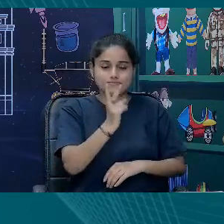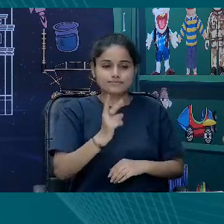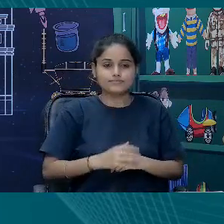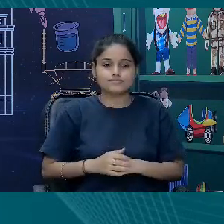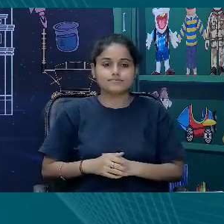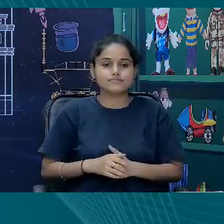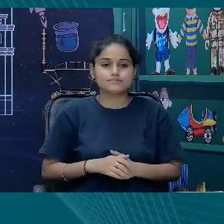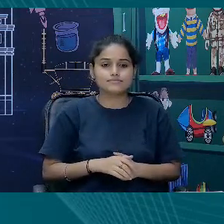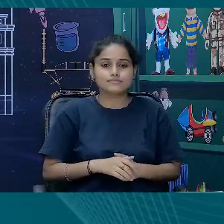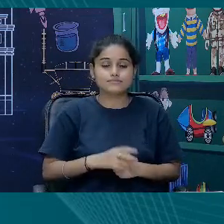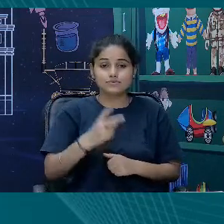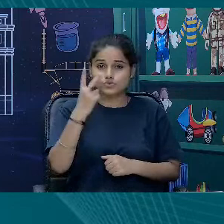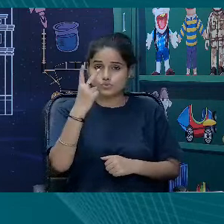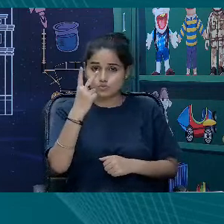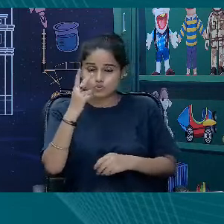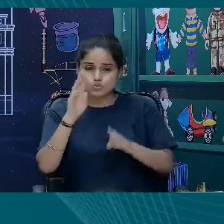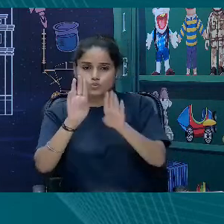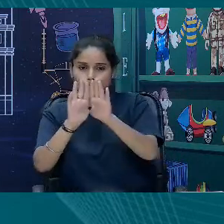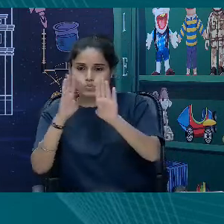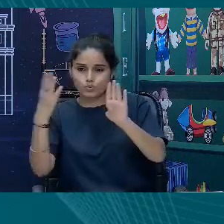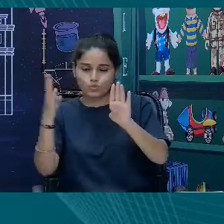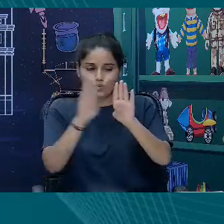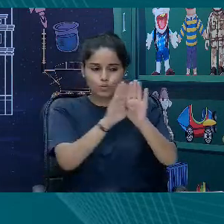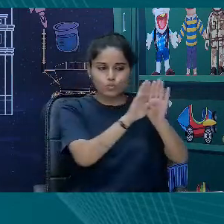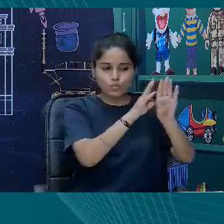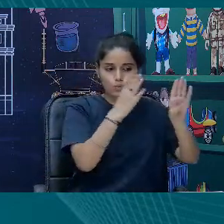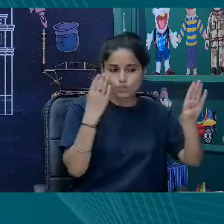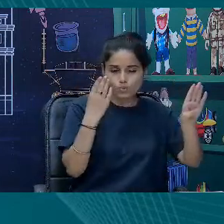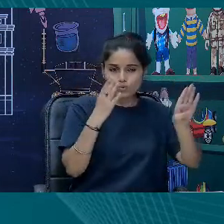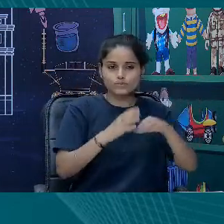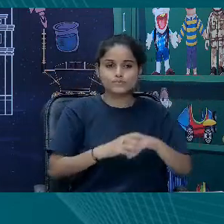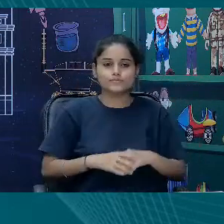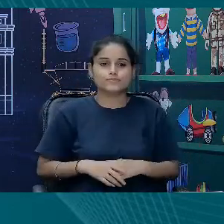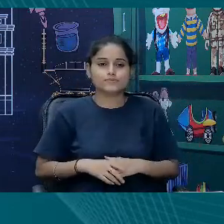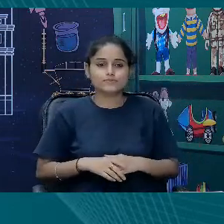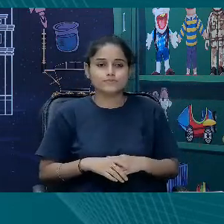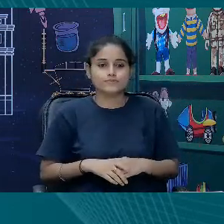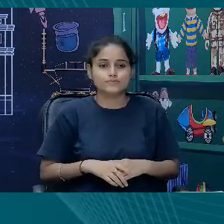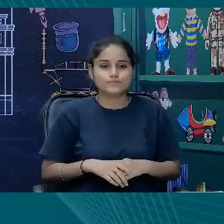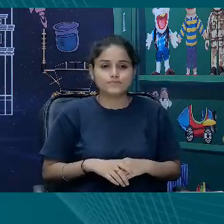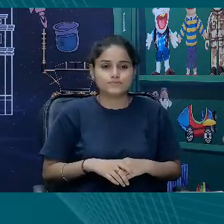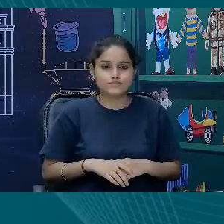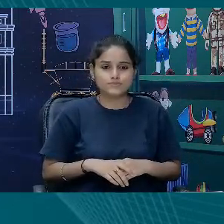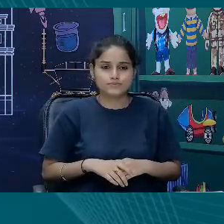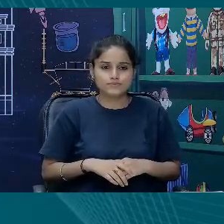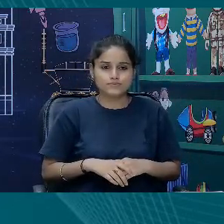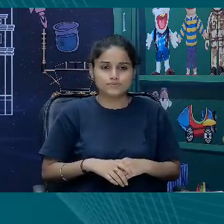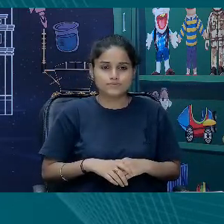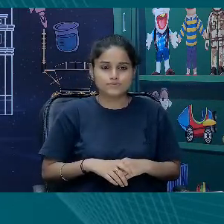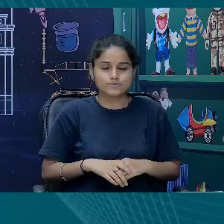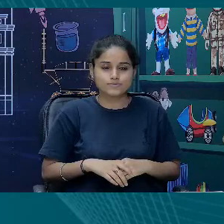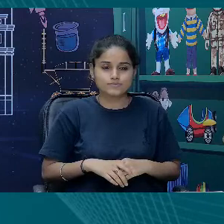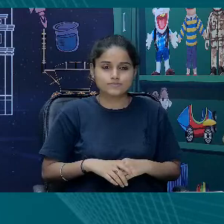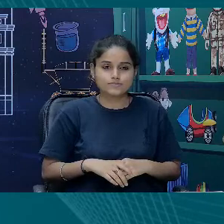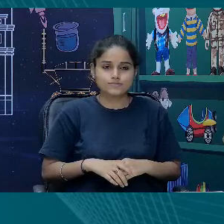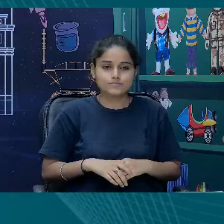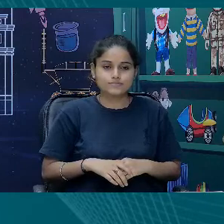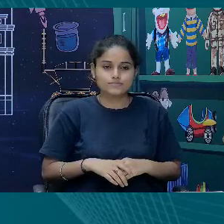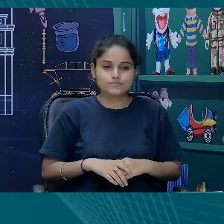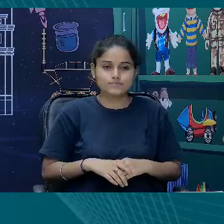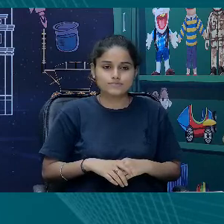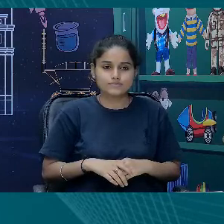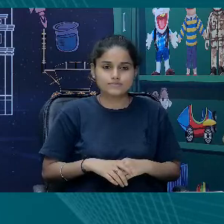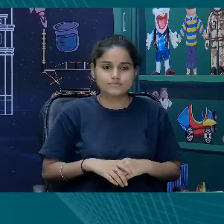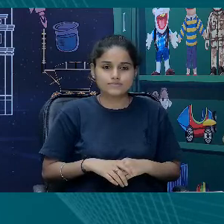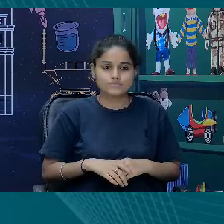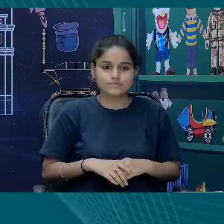Two brown gates that open wide. I've placed my gates here.